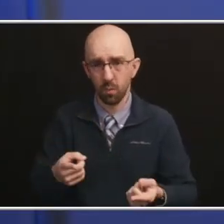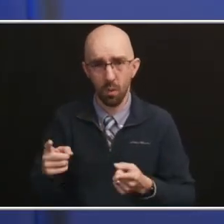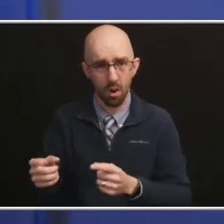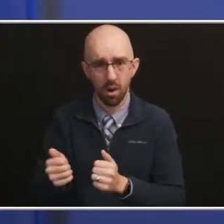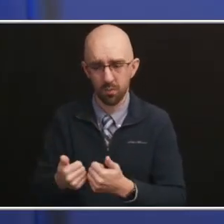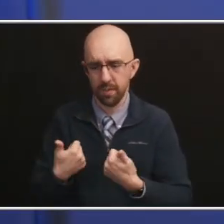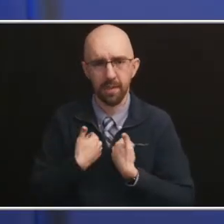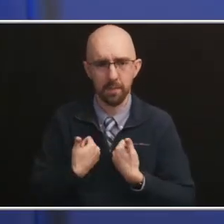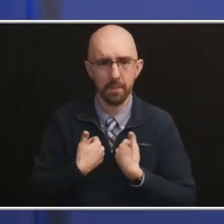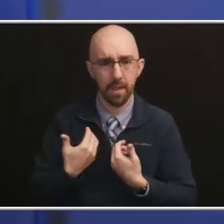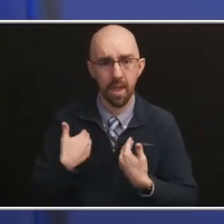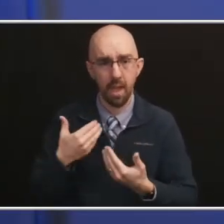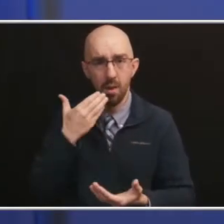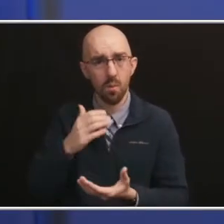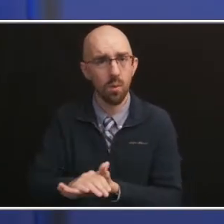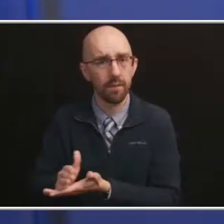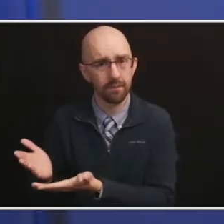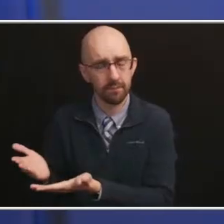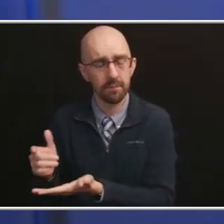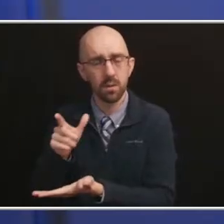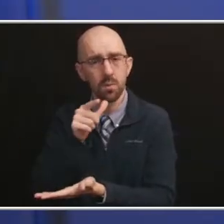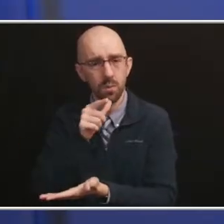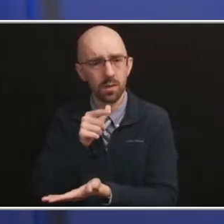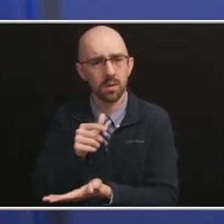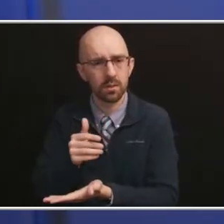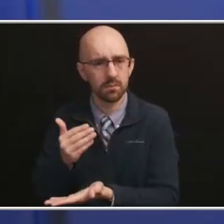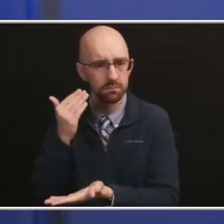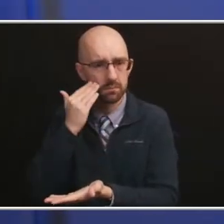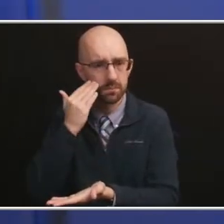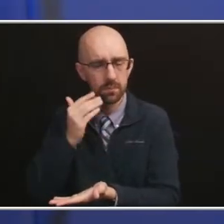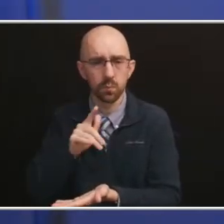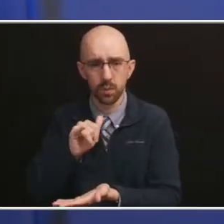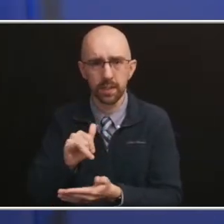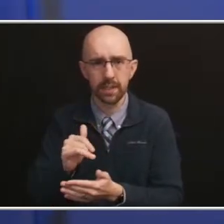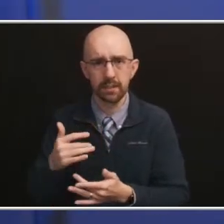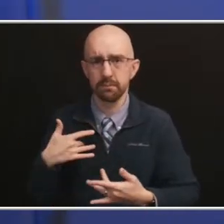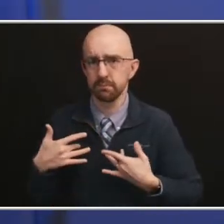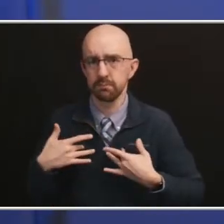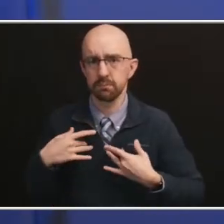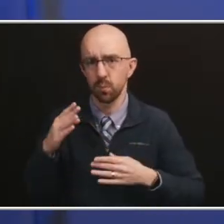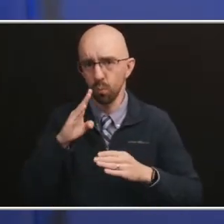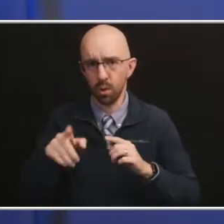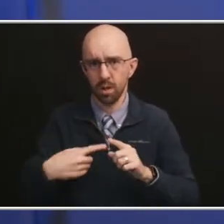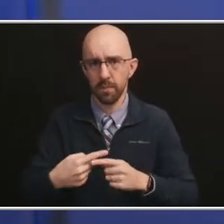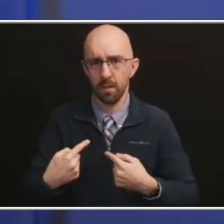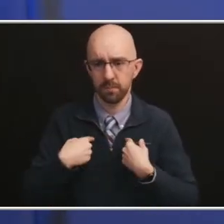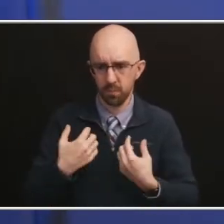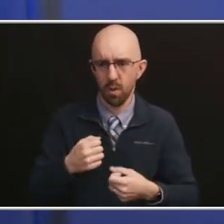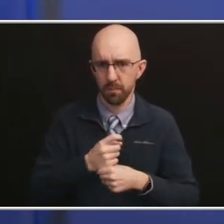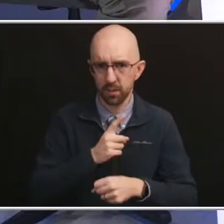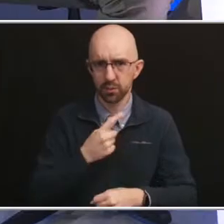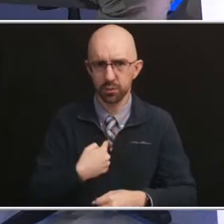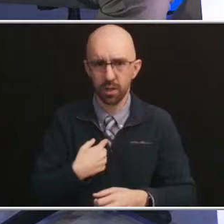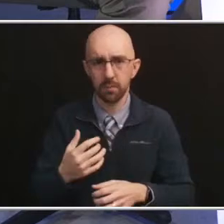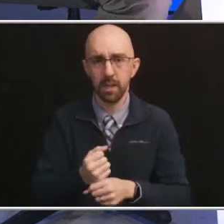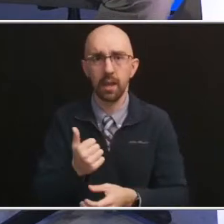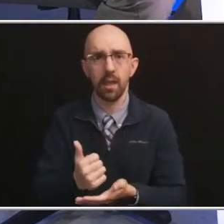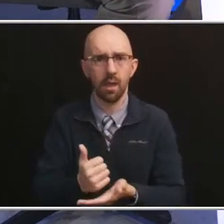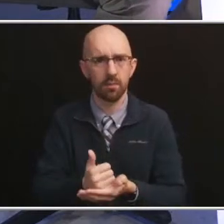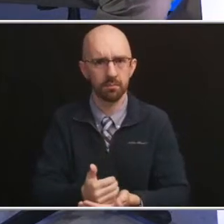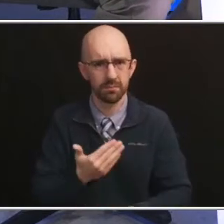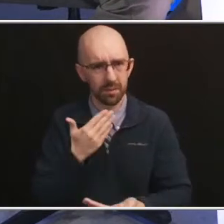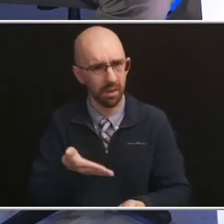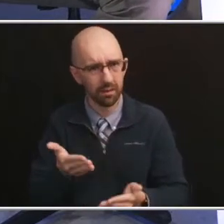a wife that was, really worried about me and wanted to make sure I got help. Thank God. You